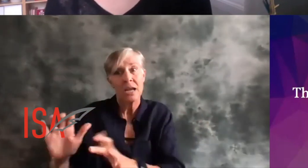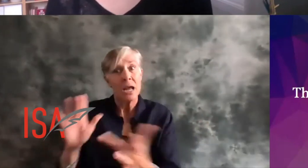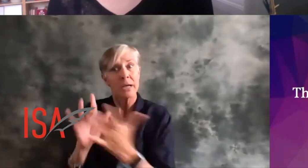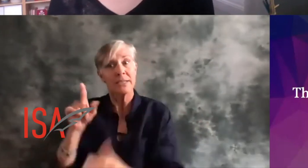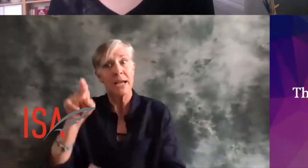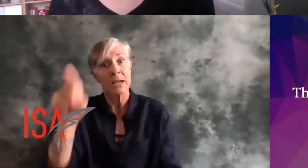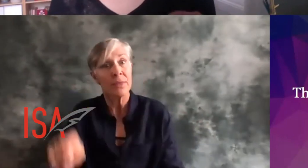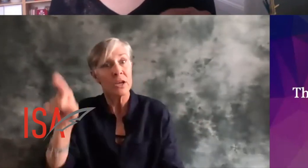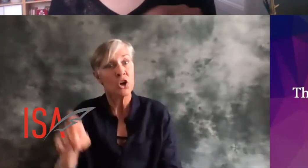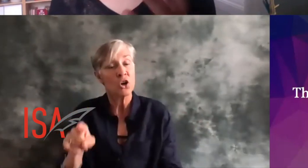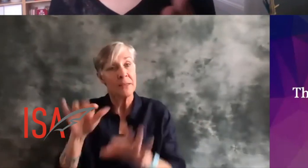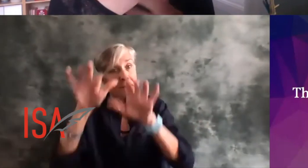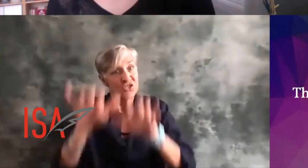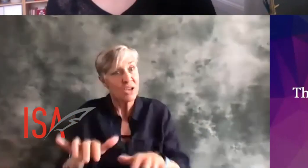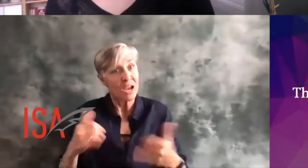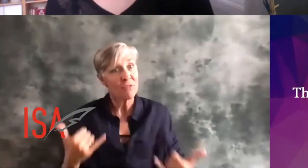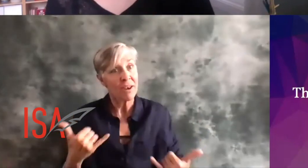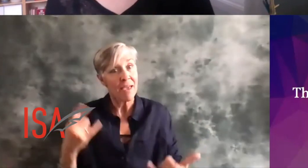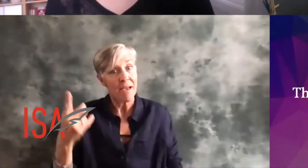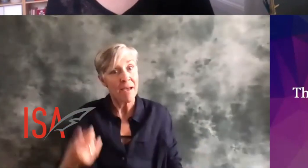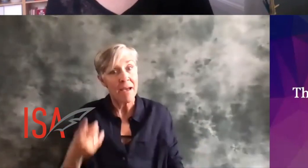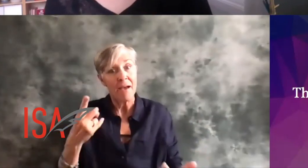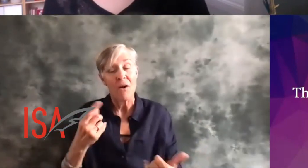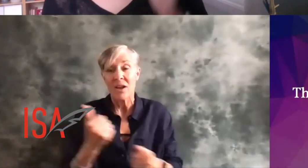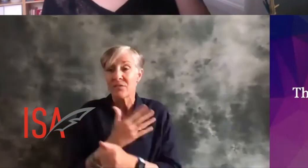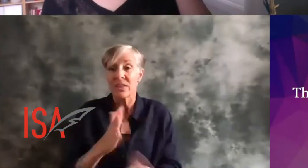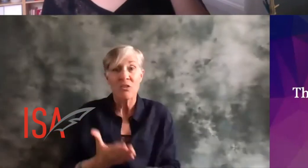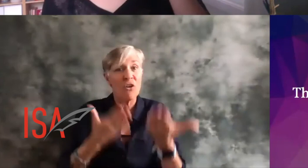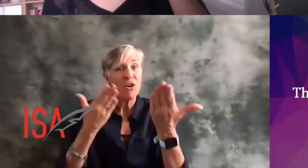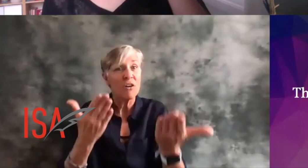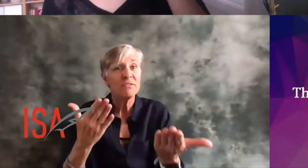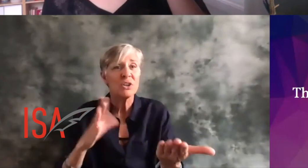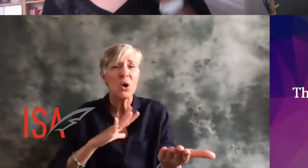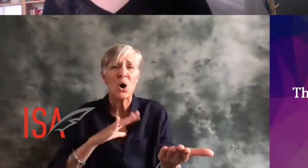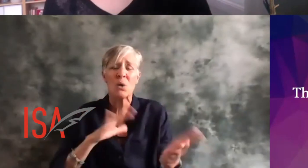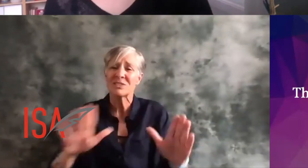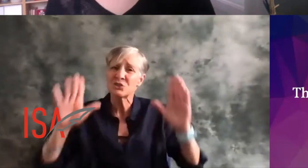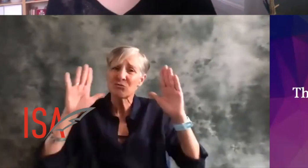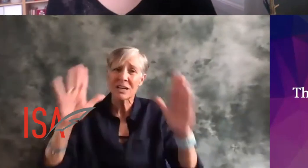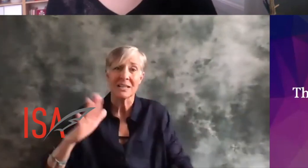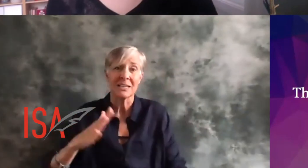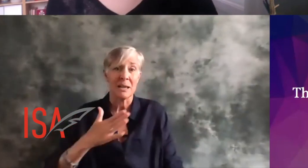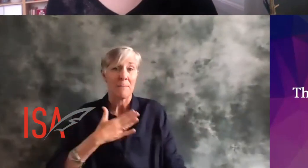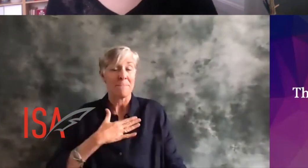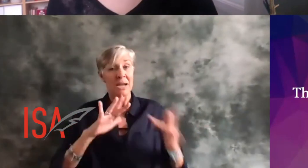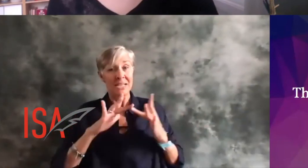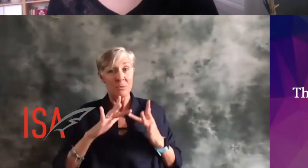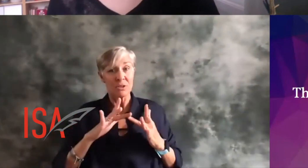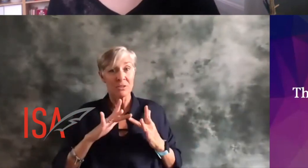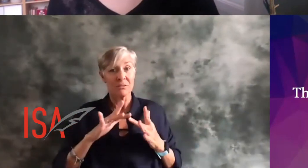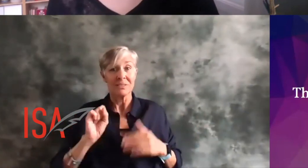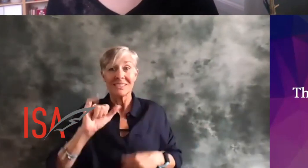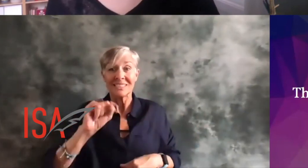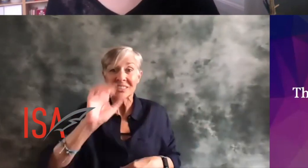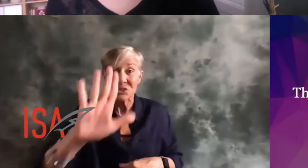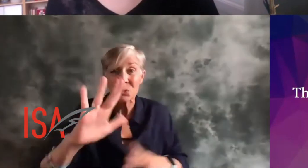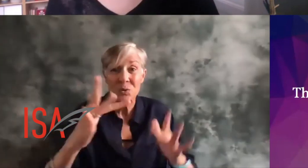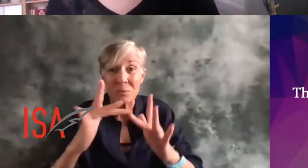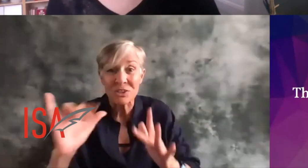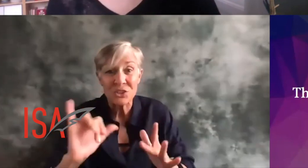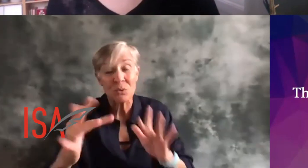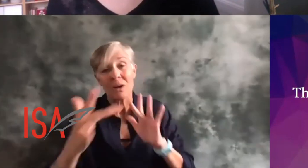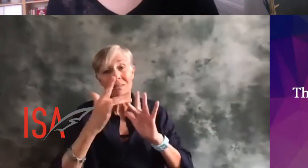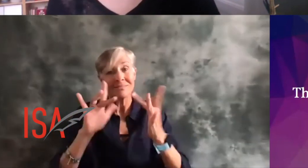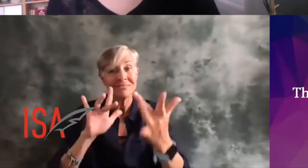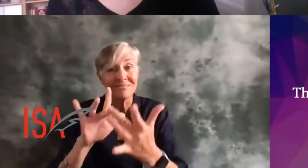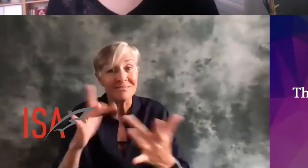connections through people this way and all the things that are offered. It's so great. And, you know, my network's your network. So connecting with